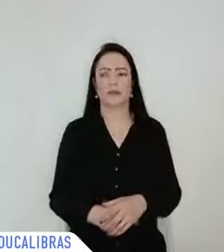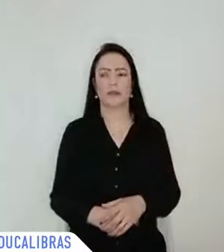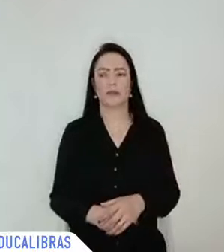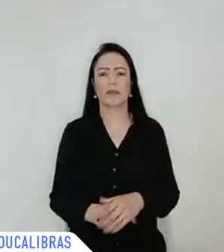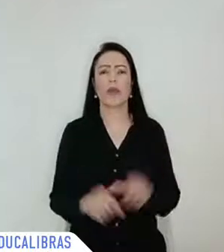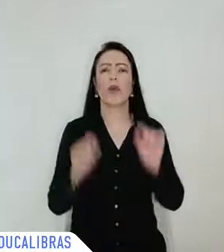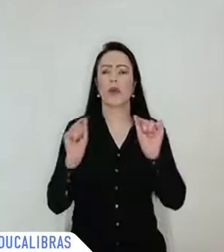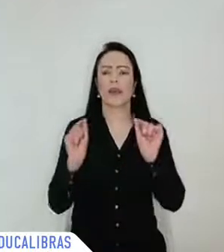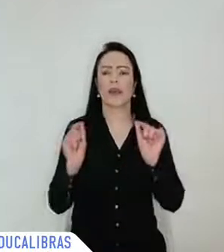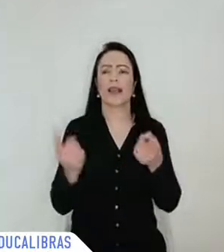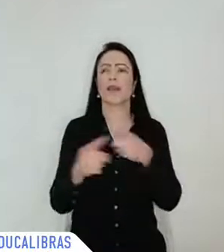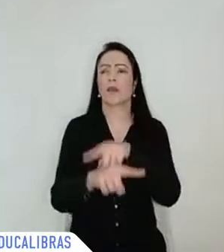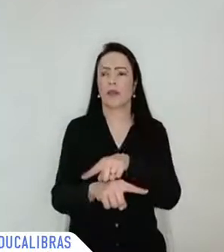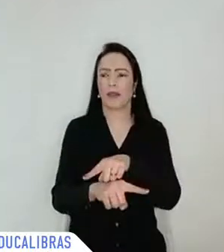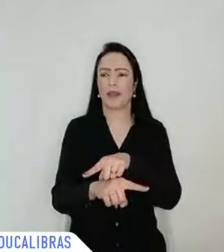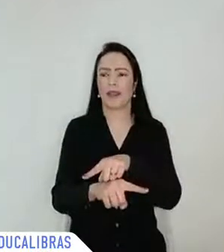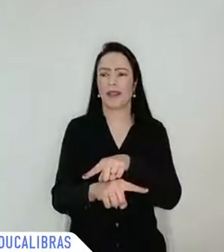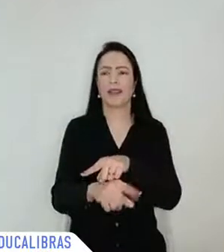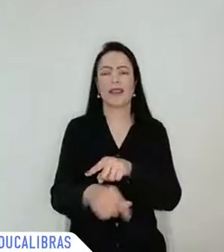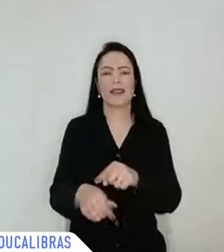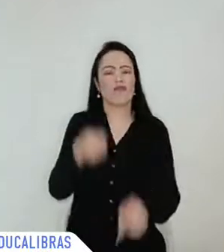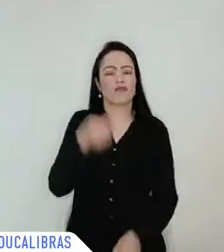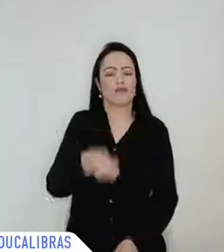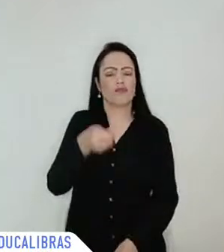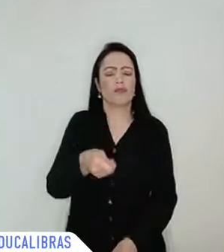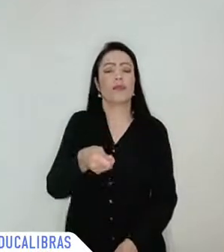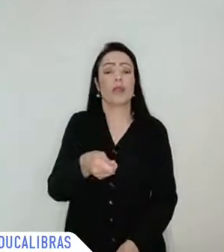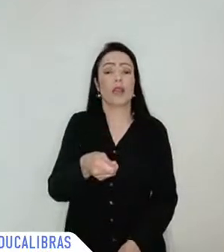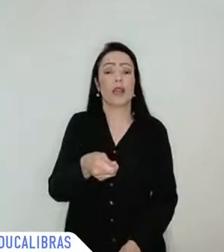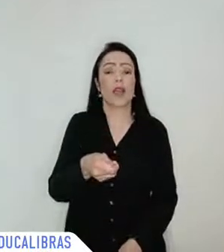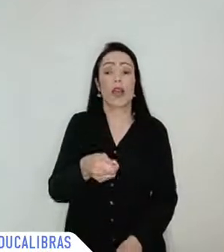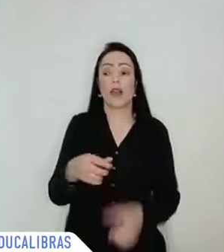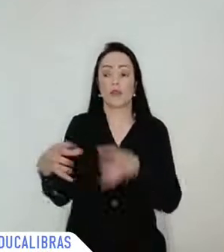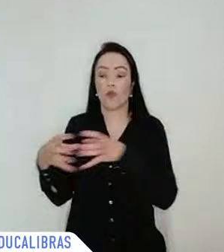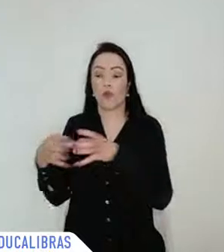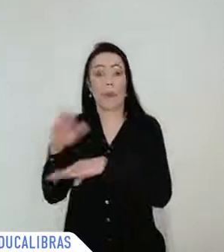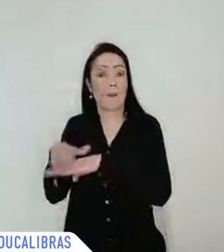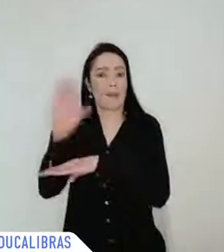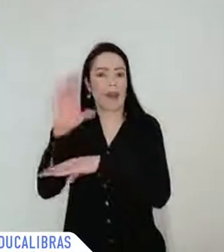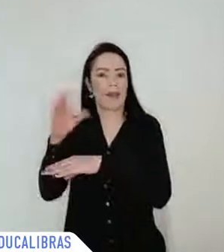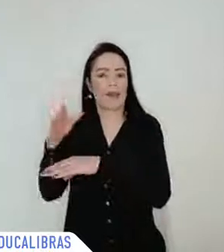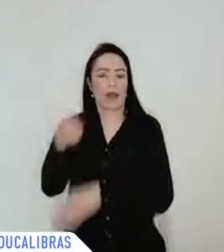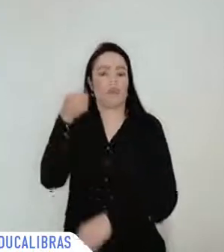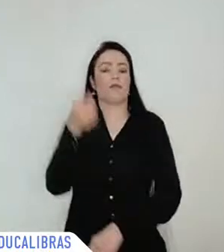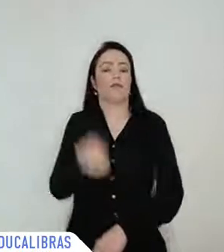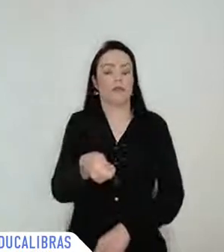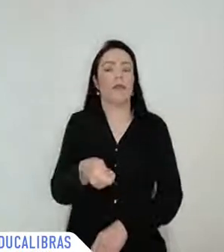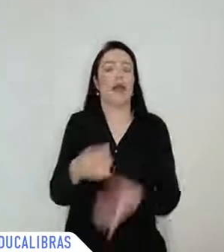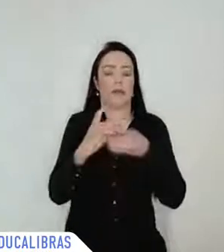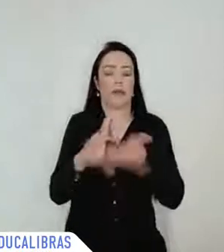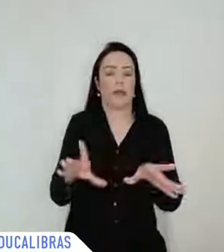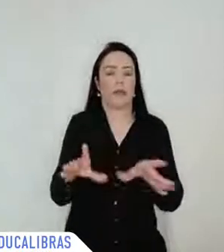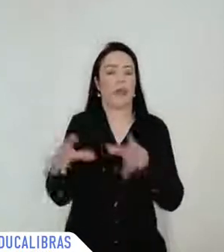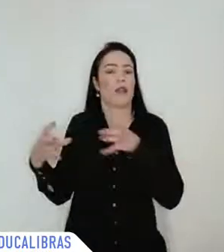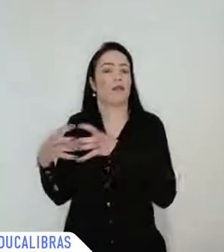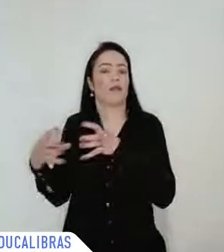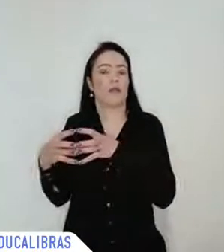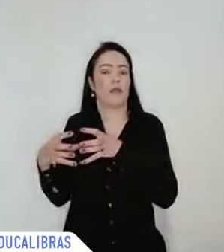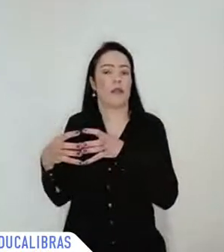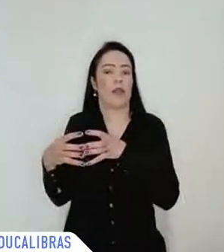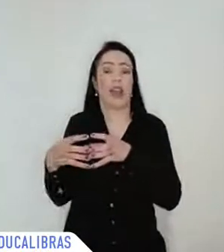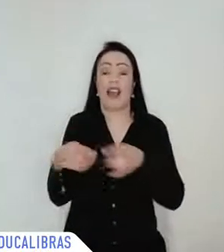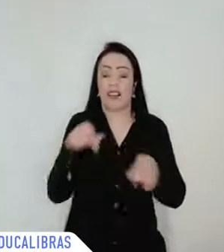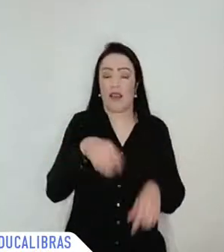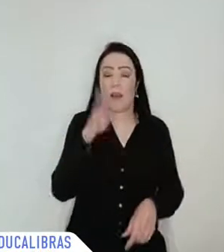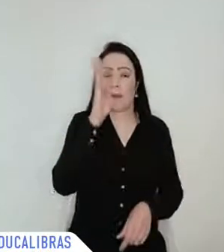contradicting situation. What is a totalitarian democracy? What is imposed by the majority? When